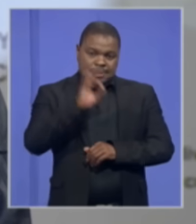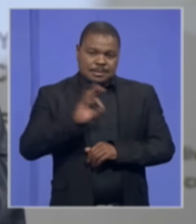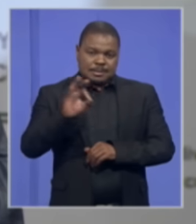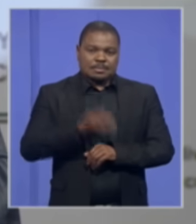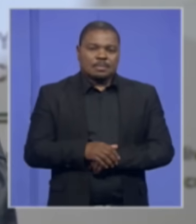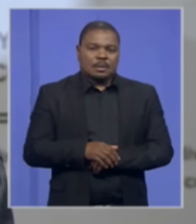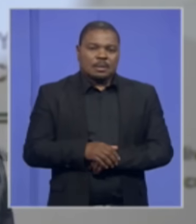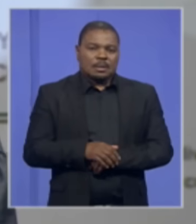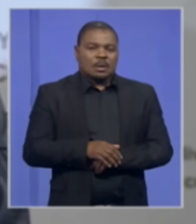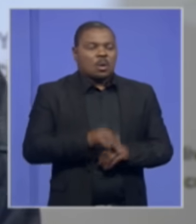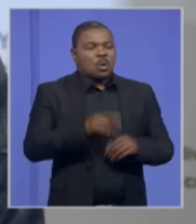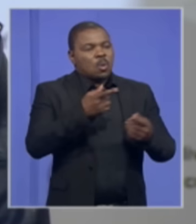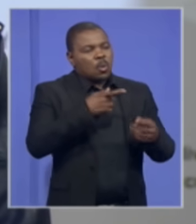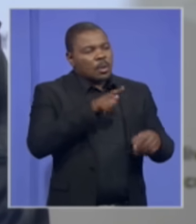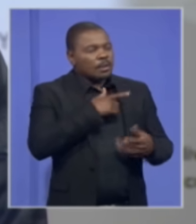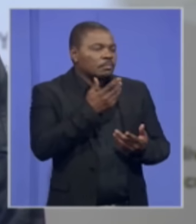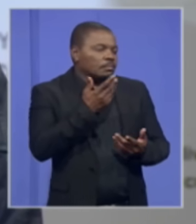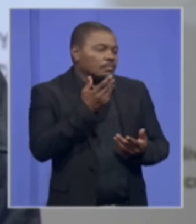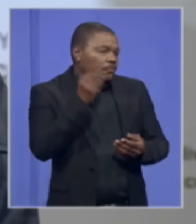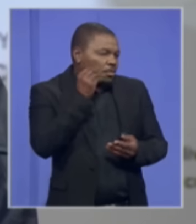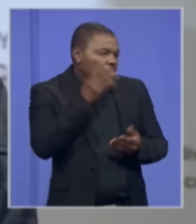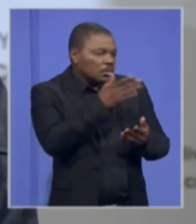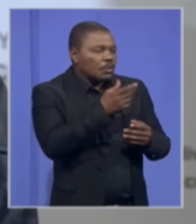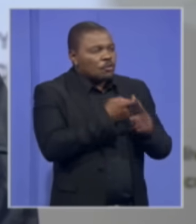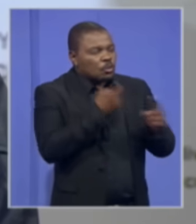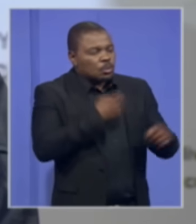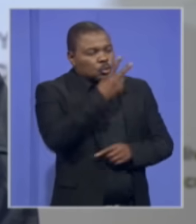A sample was taken of a size of